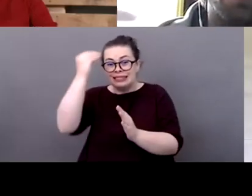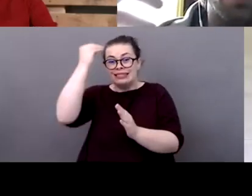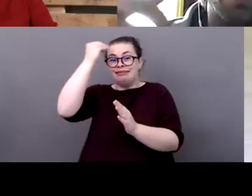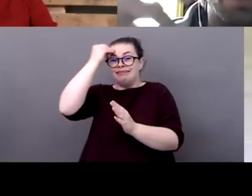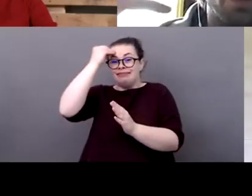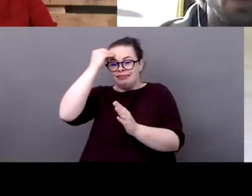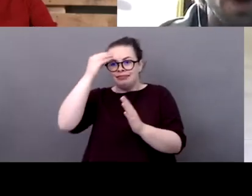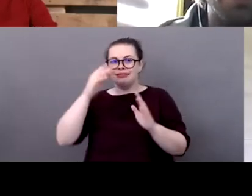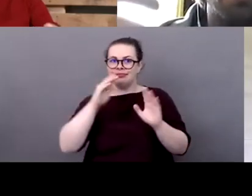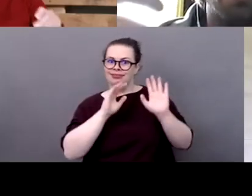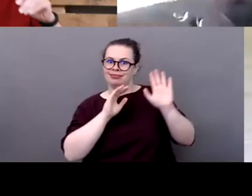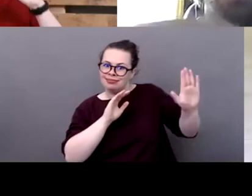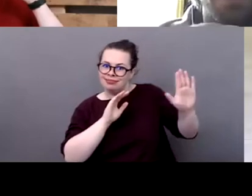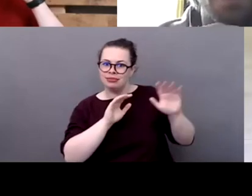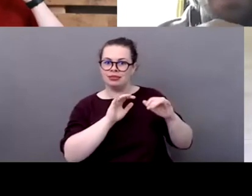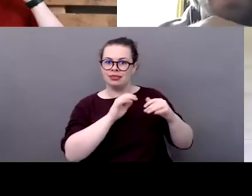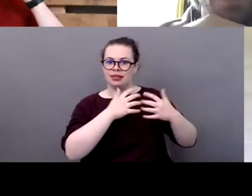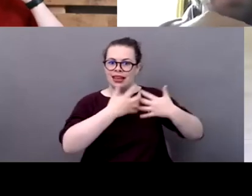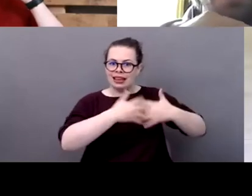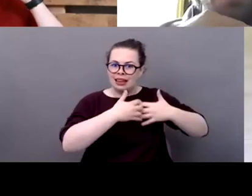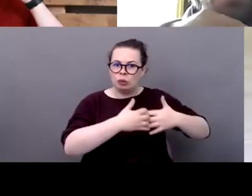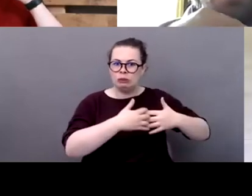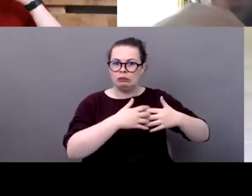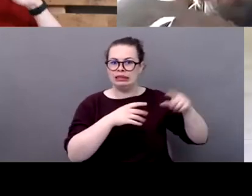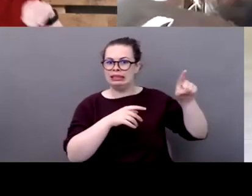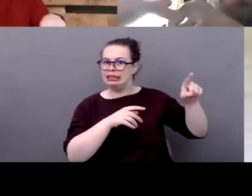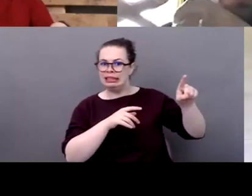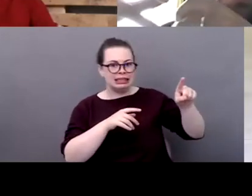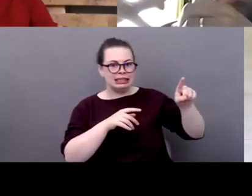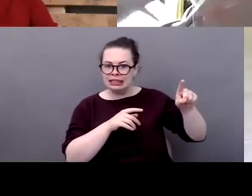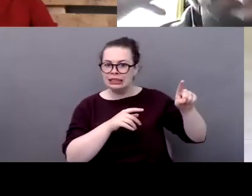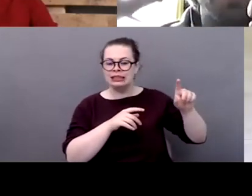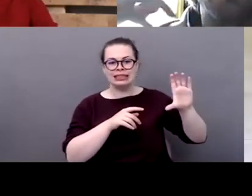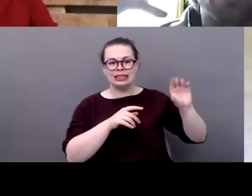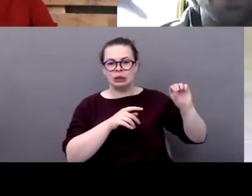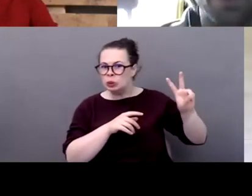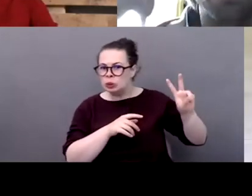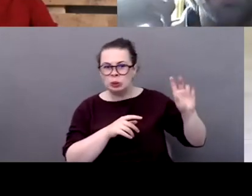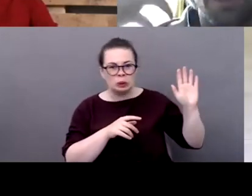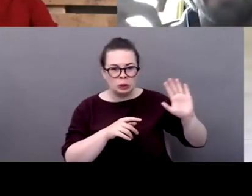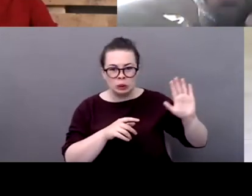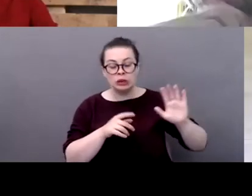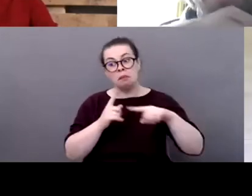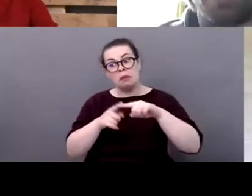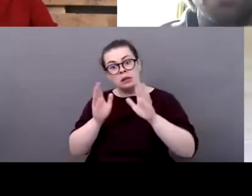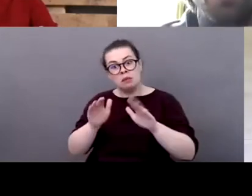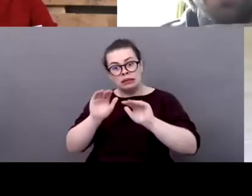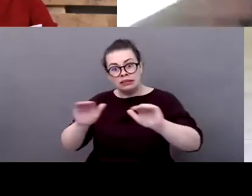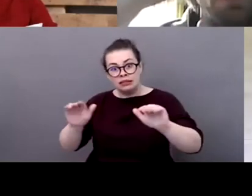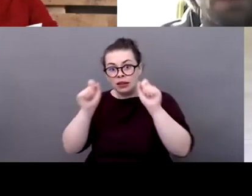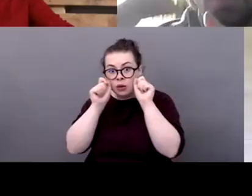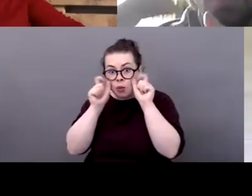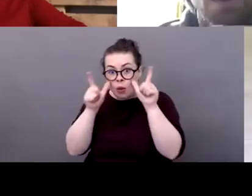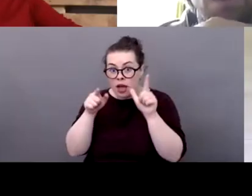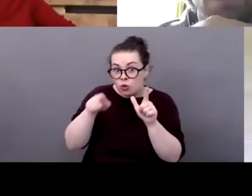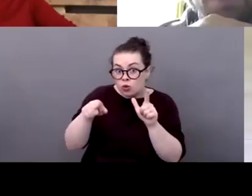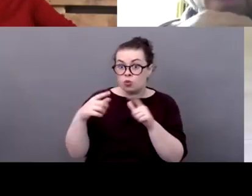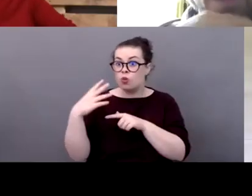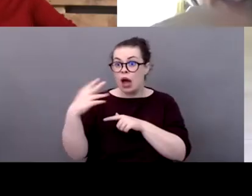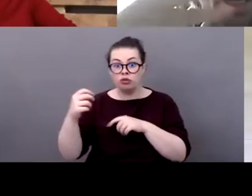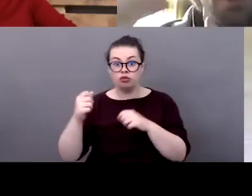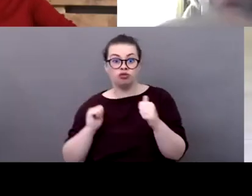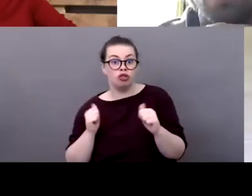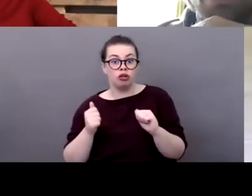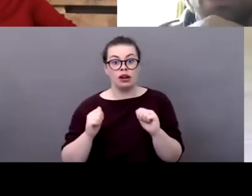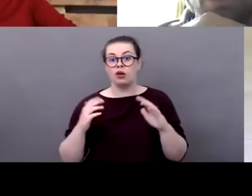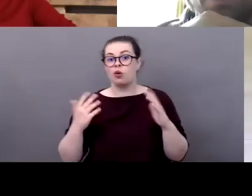outdoor sports a different way today, and how they have to be aware that they have an impact when they go take